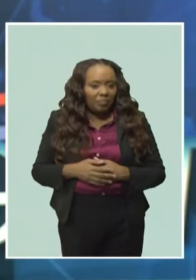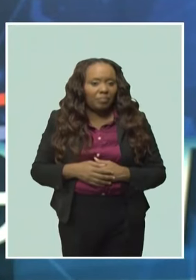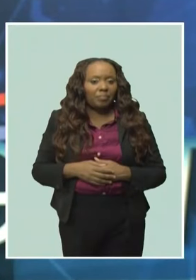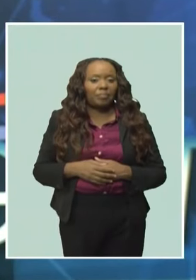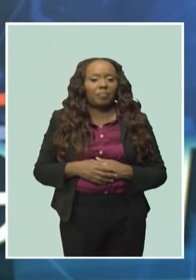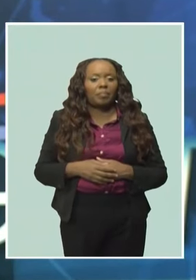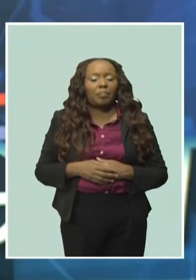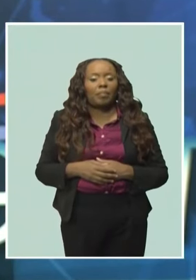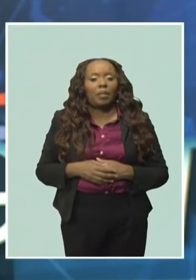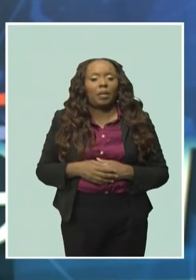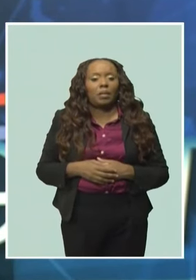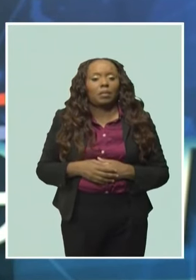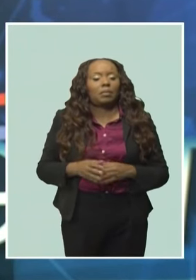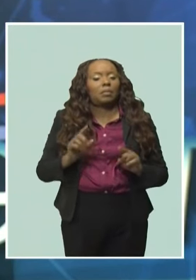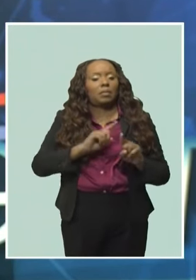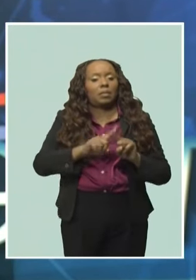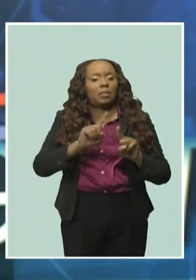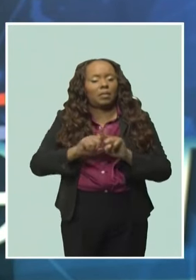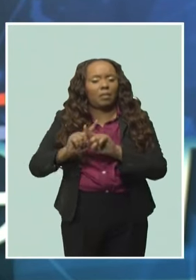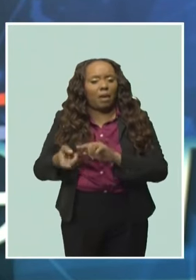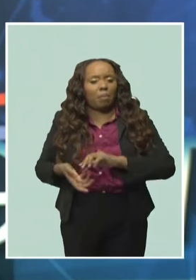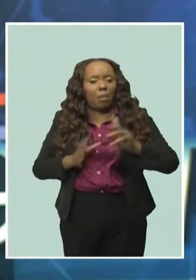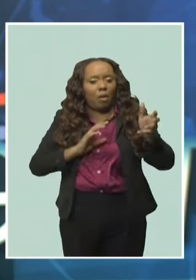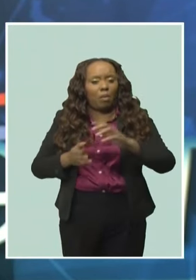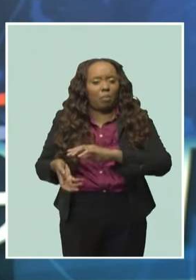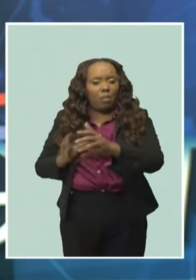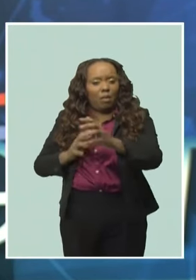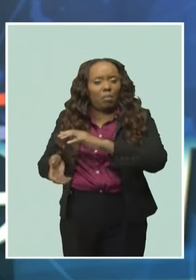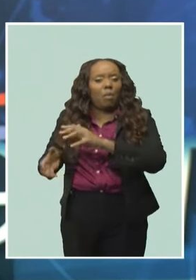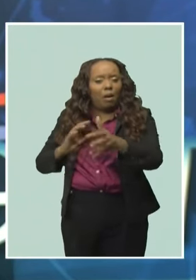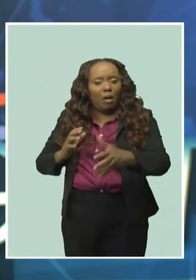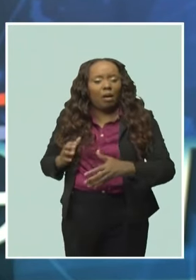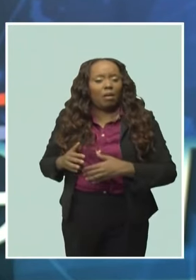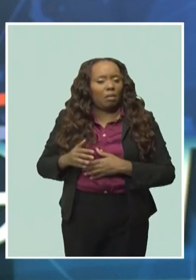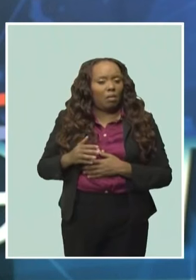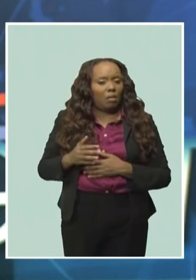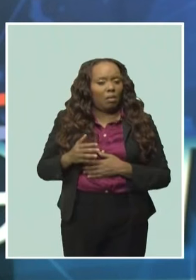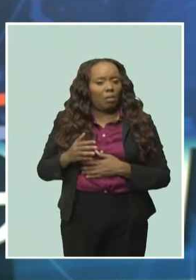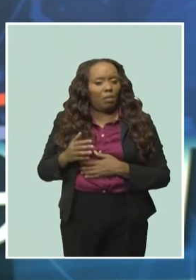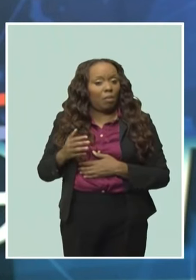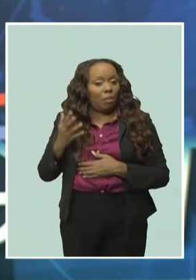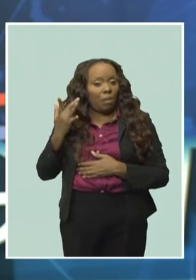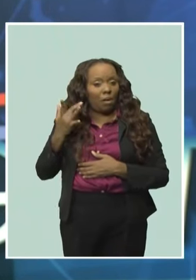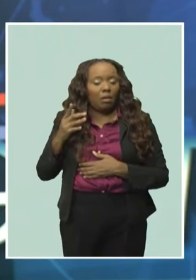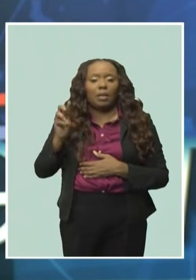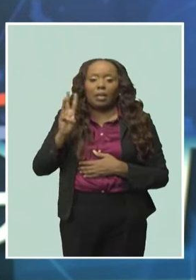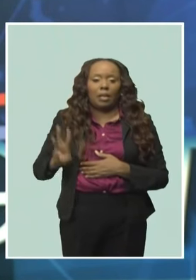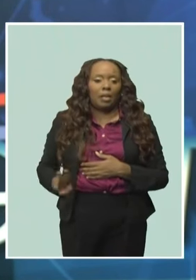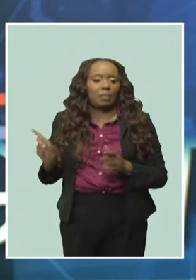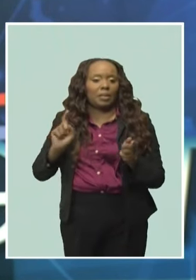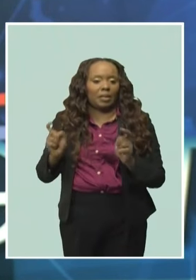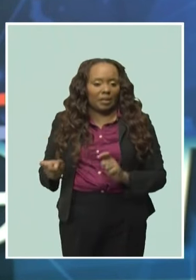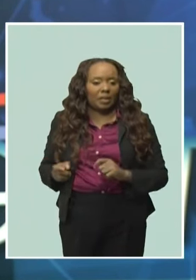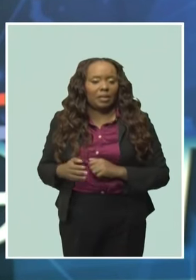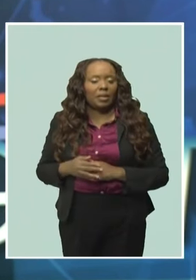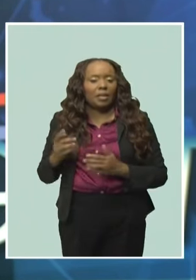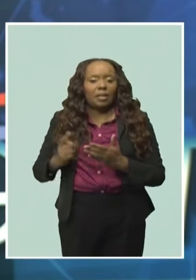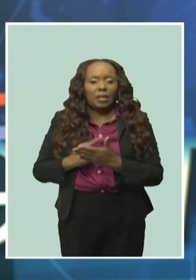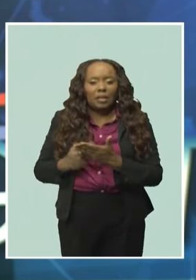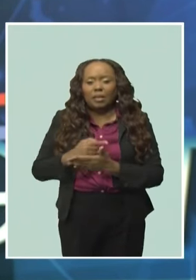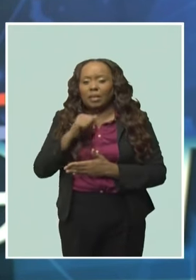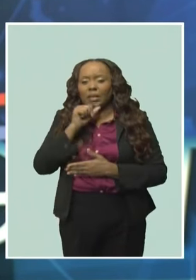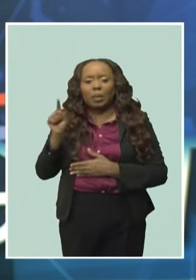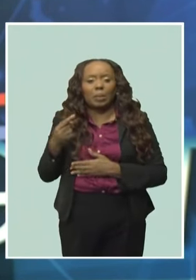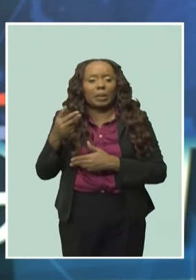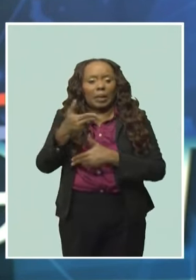the issue of multi-hazard impacts was also raised in the face of climate change, where weather phenomena occur outside of the usual